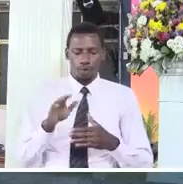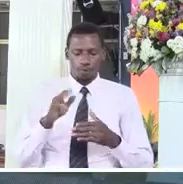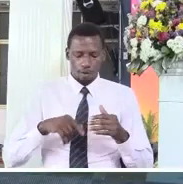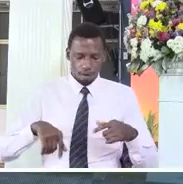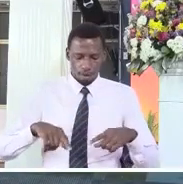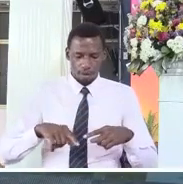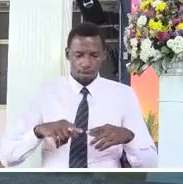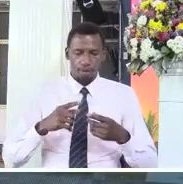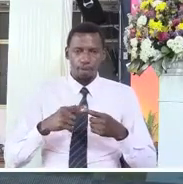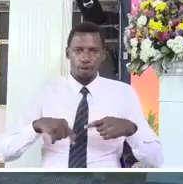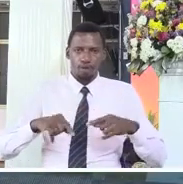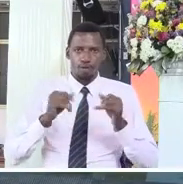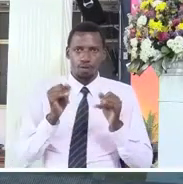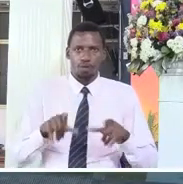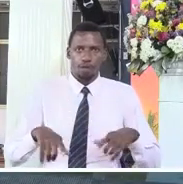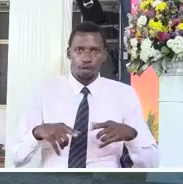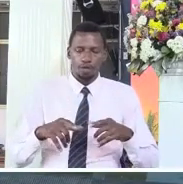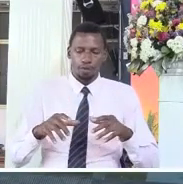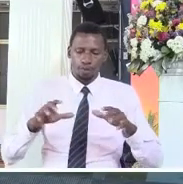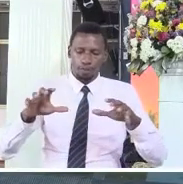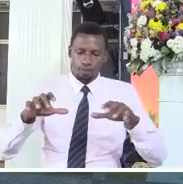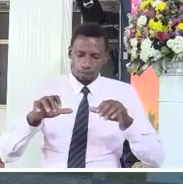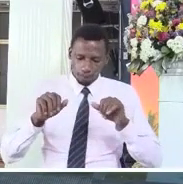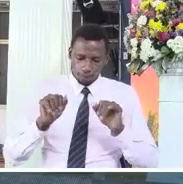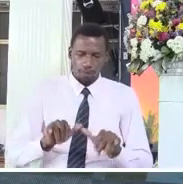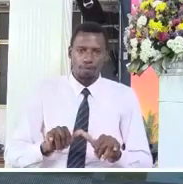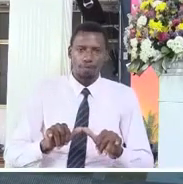Life retain them?